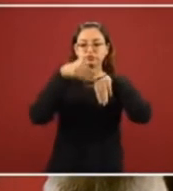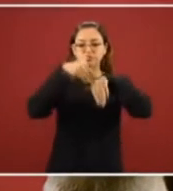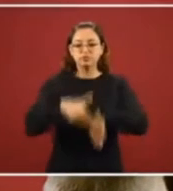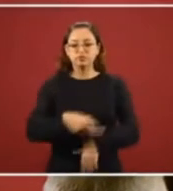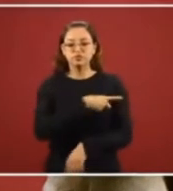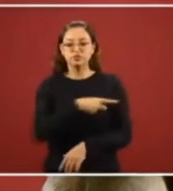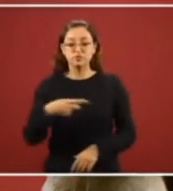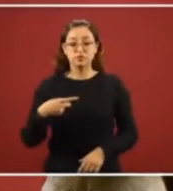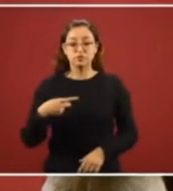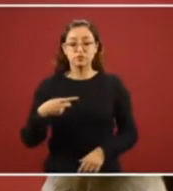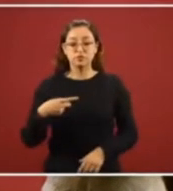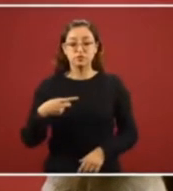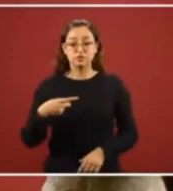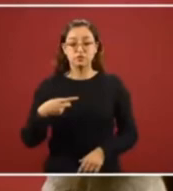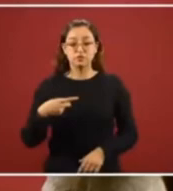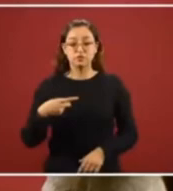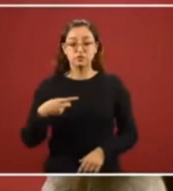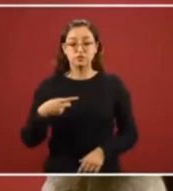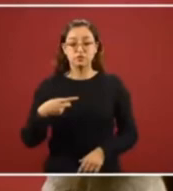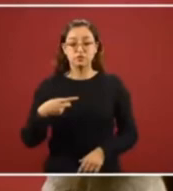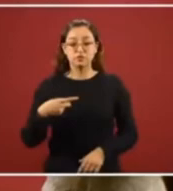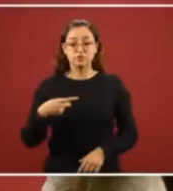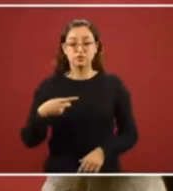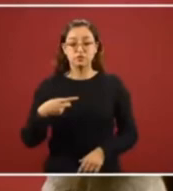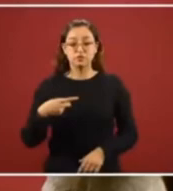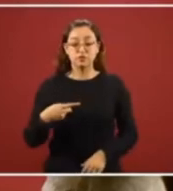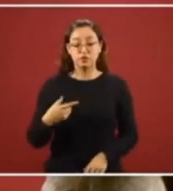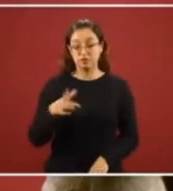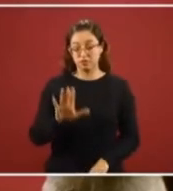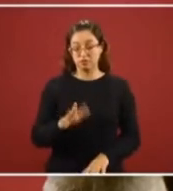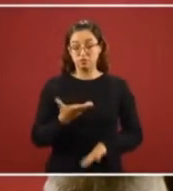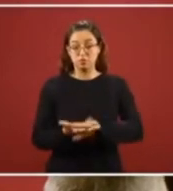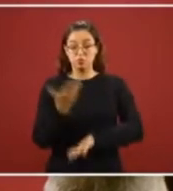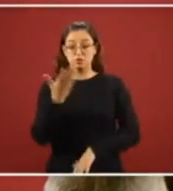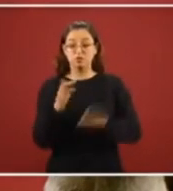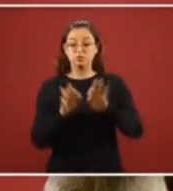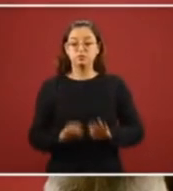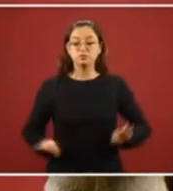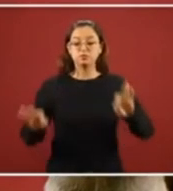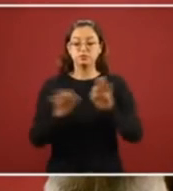look at how important this is it